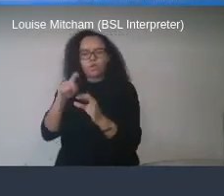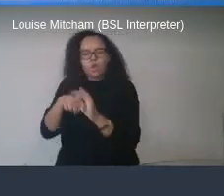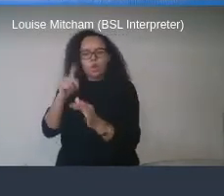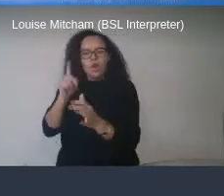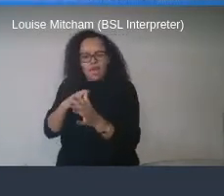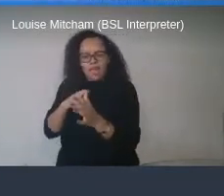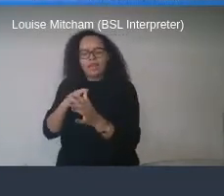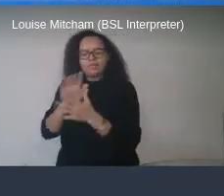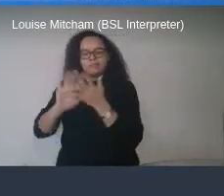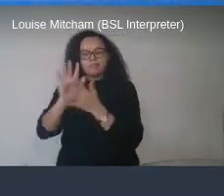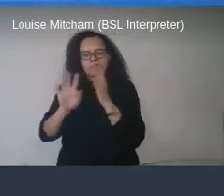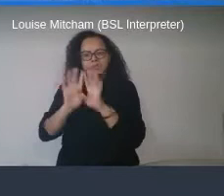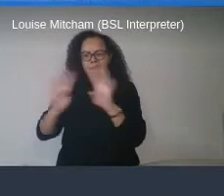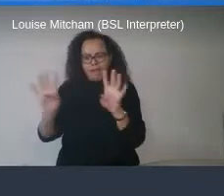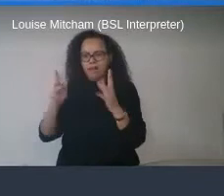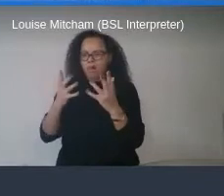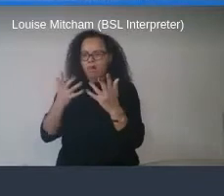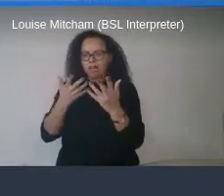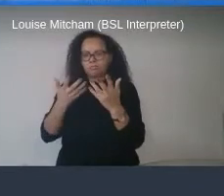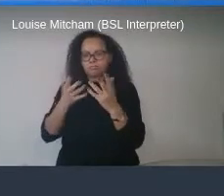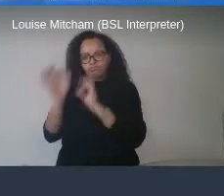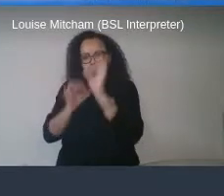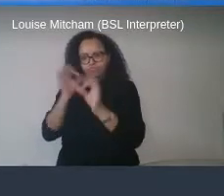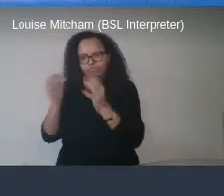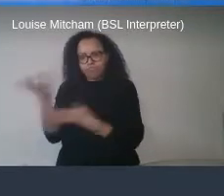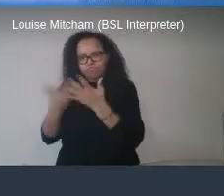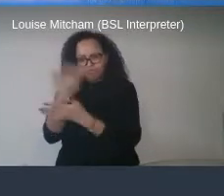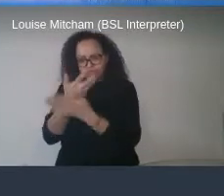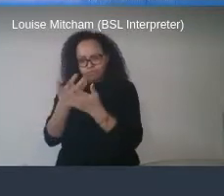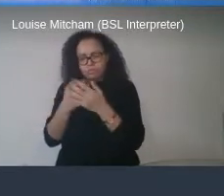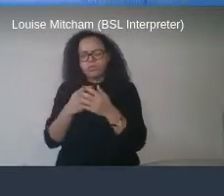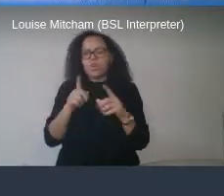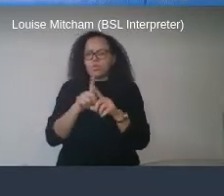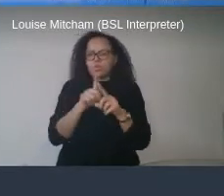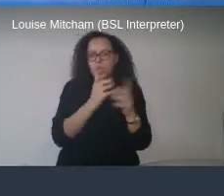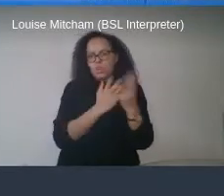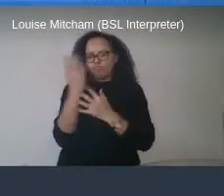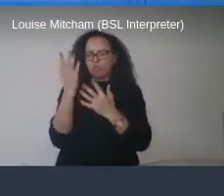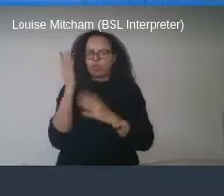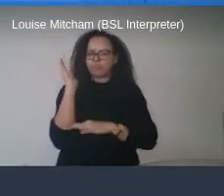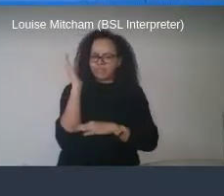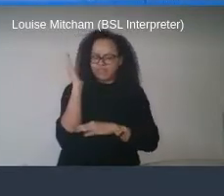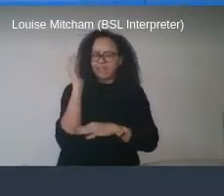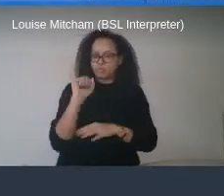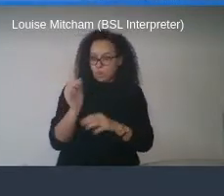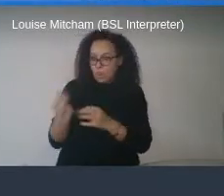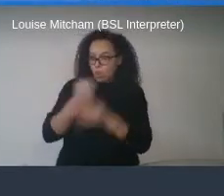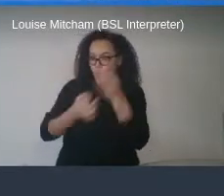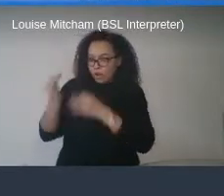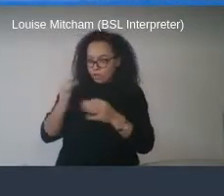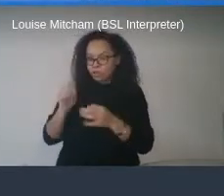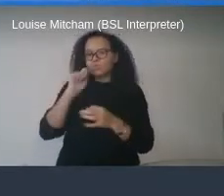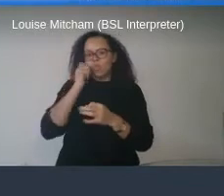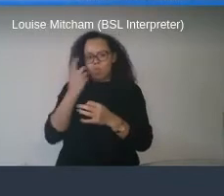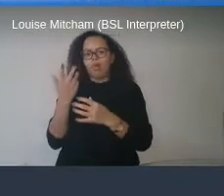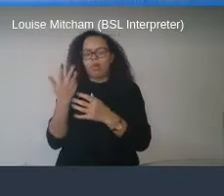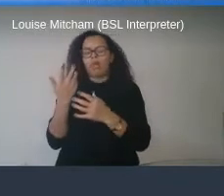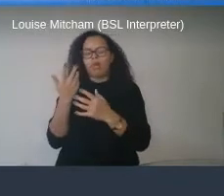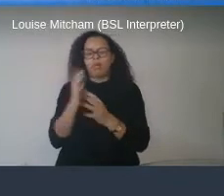panel, or as you hear in the showcases and the presentations later on, we'll use those questions to bring the founders of those